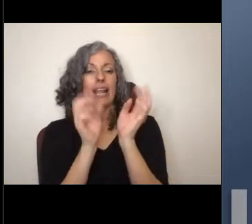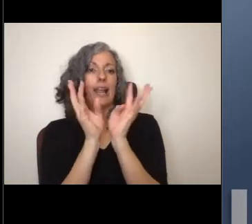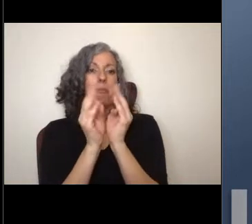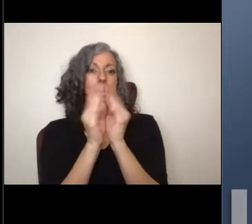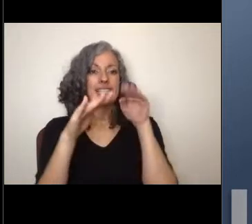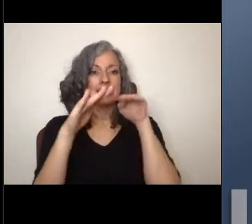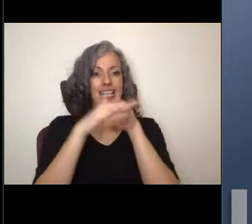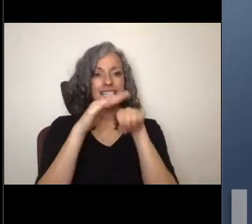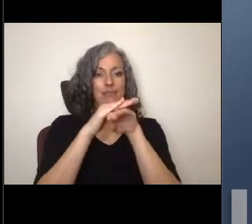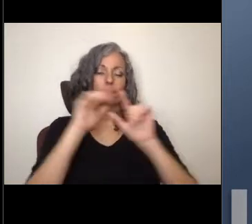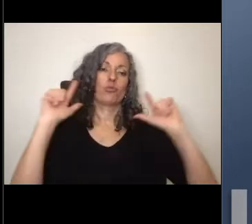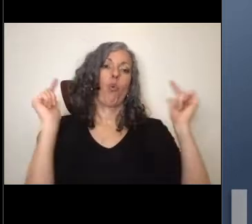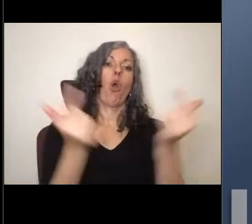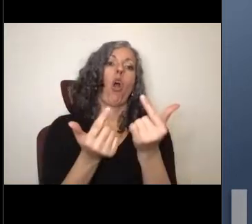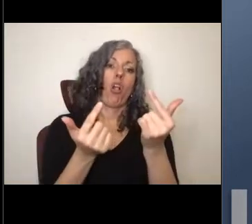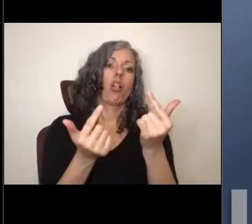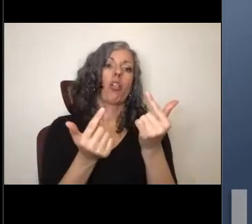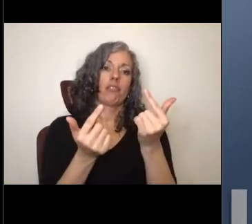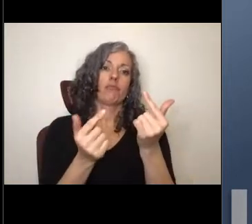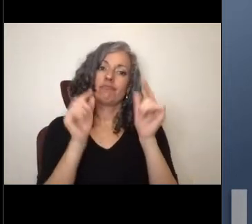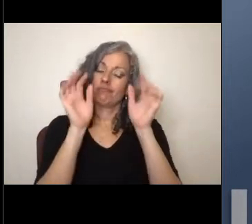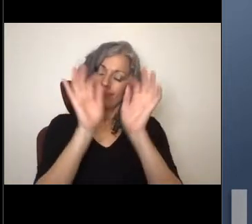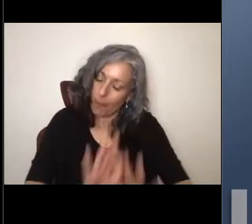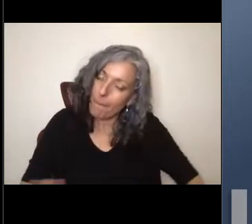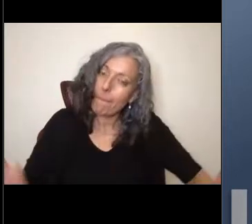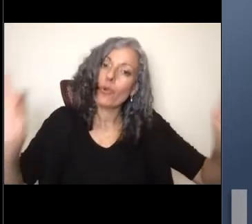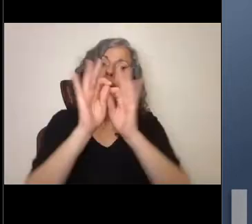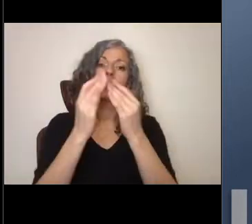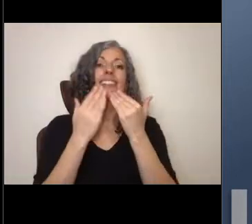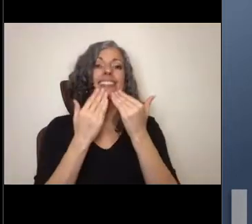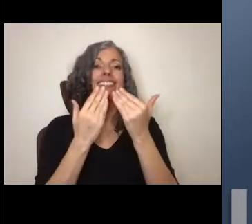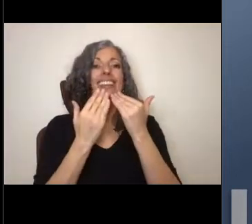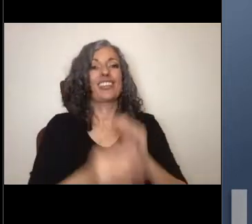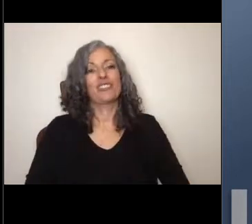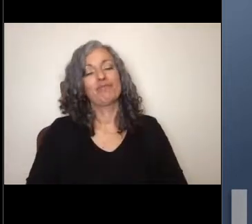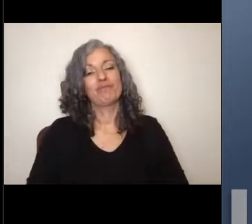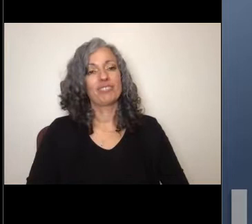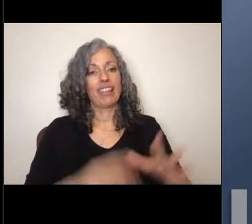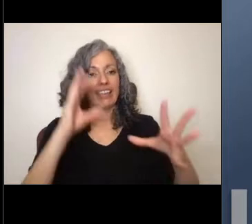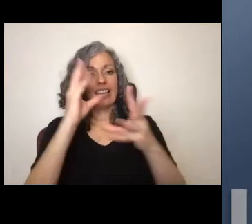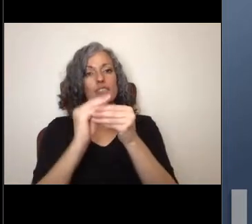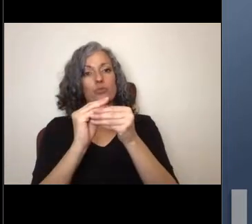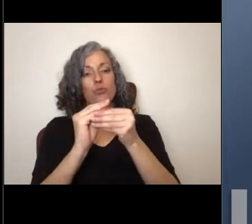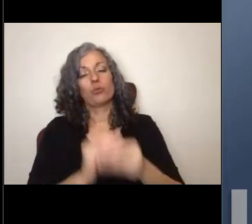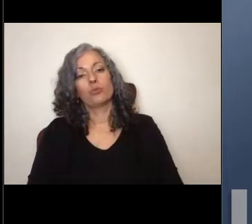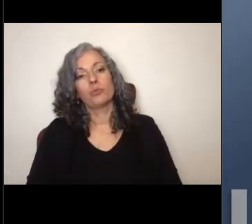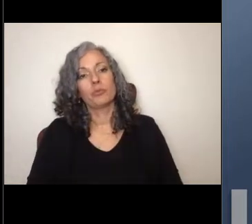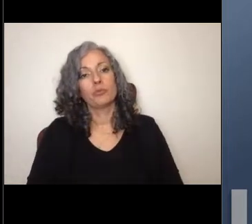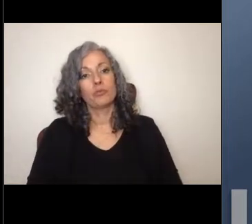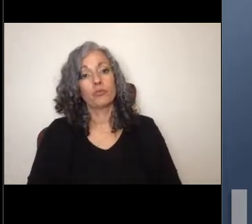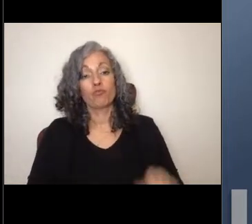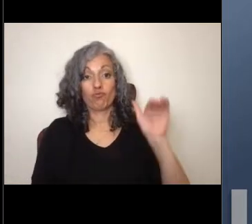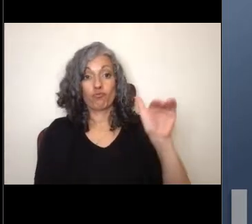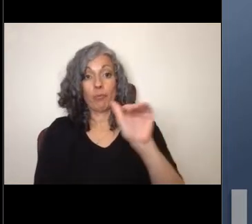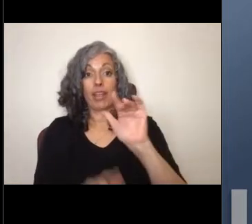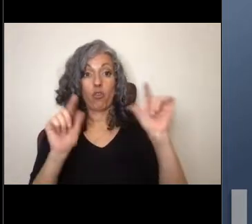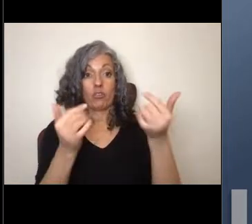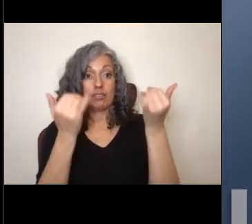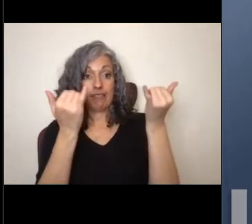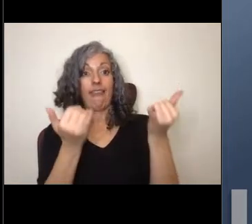to all. This is very, very important, and I want to thank you. Additionally, I want to just remind us all today